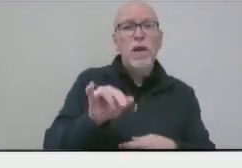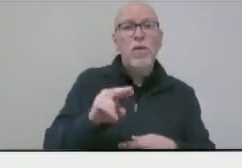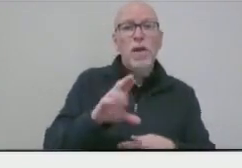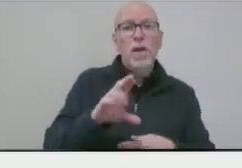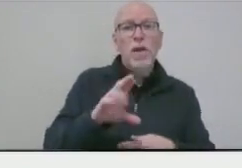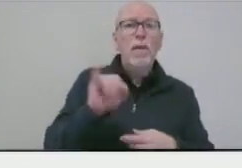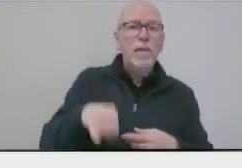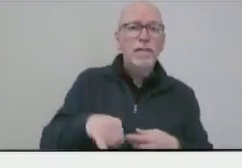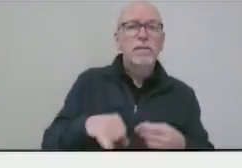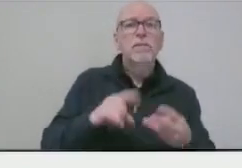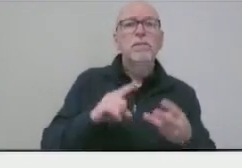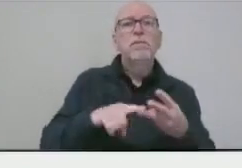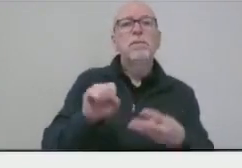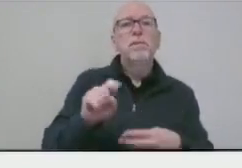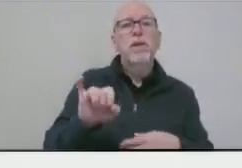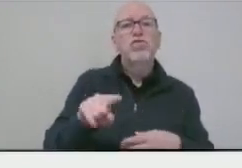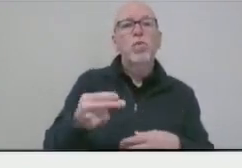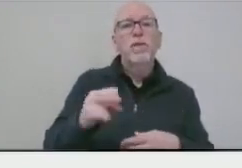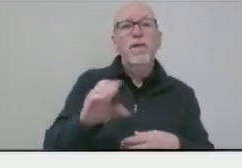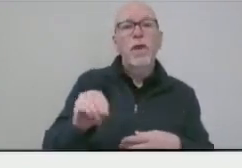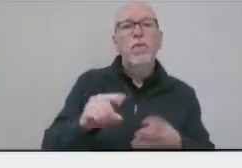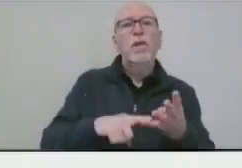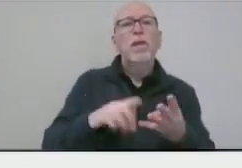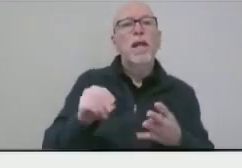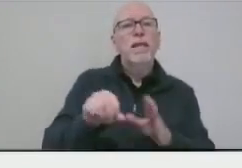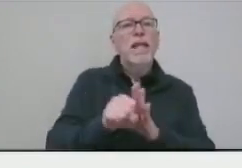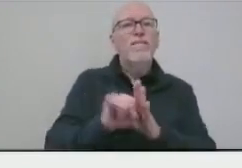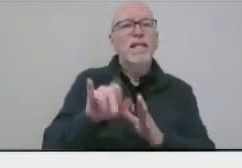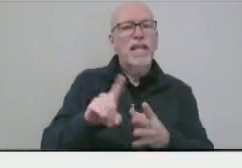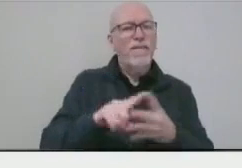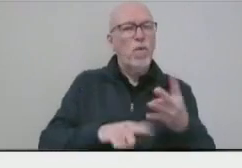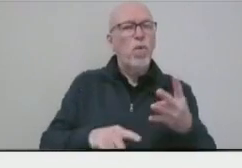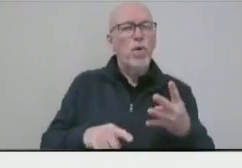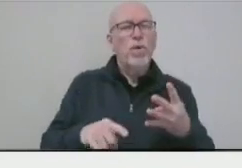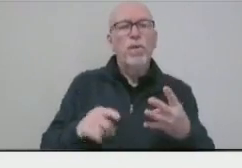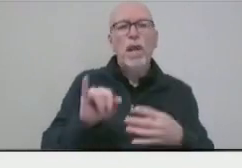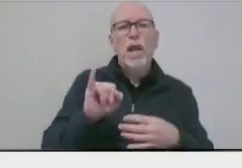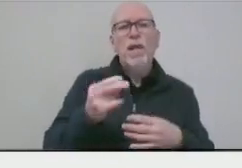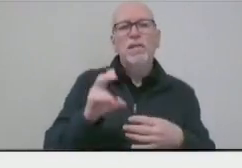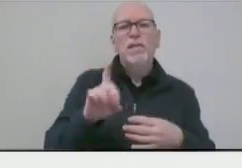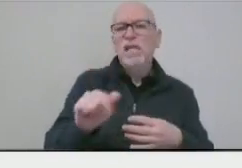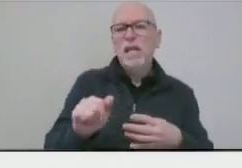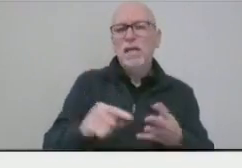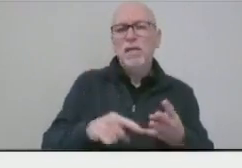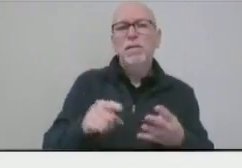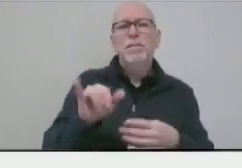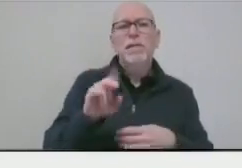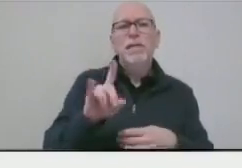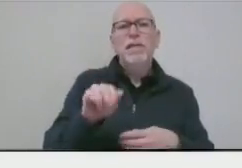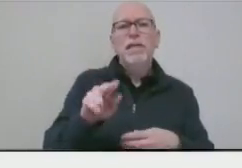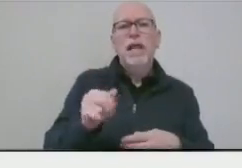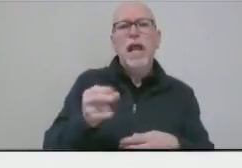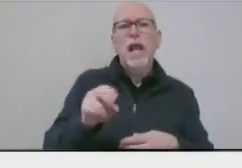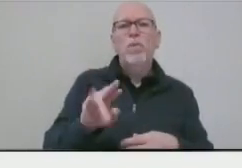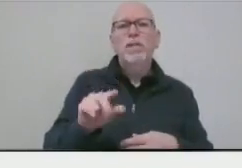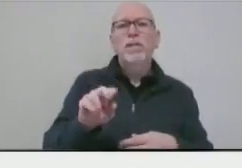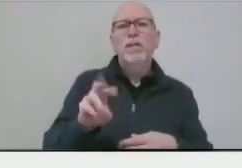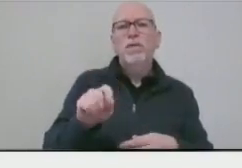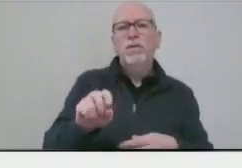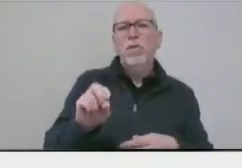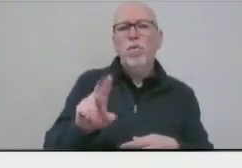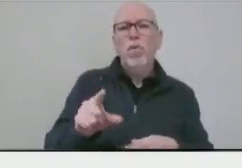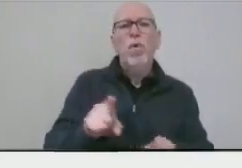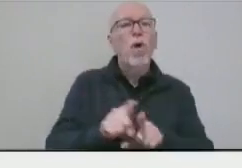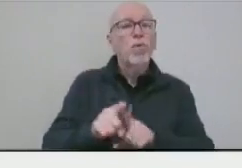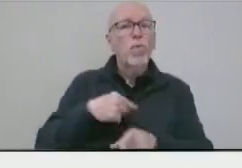Indianapolis, St. Joseph County, and the state of Indiana, which would be IHCDA, and that would be at indianahousingnow.org. And we've also partnered